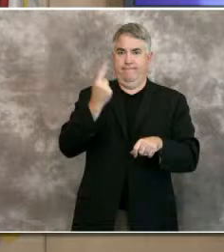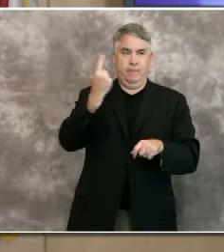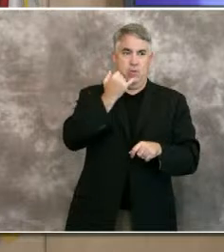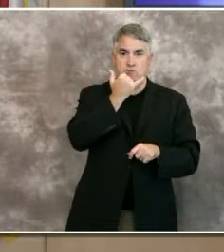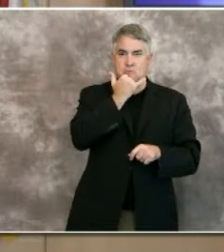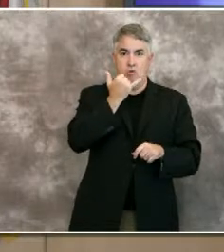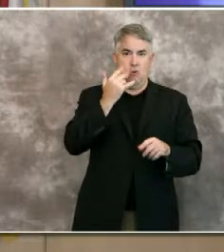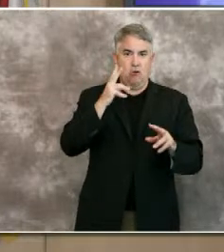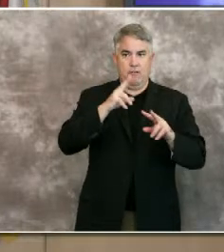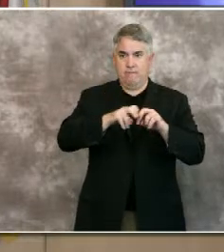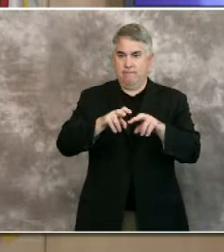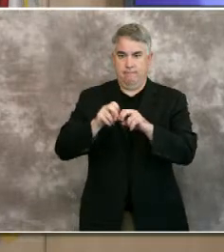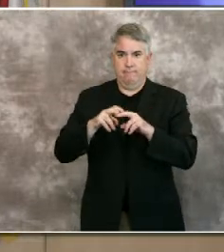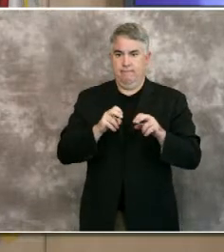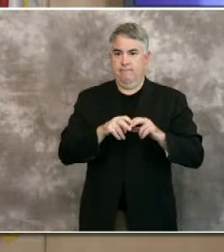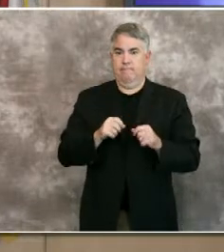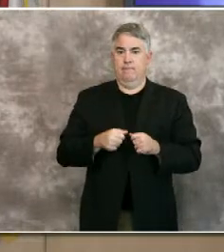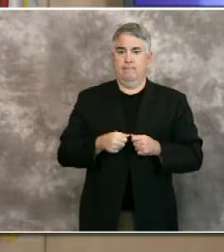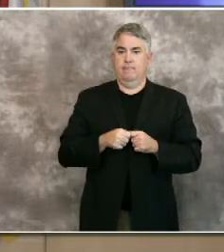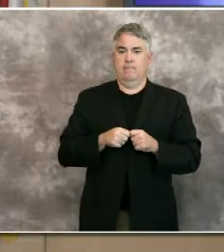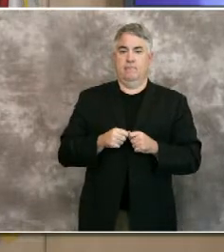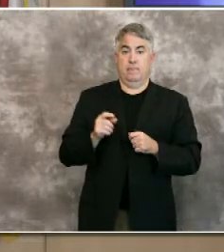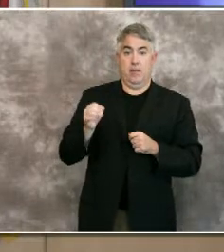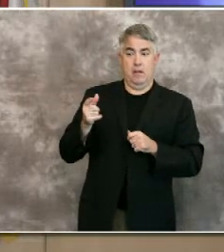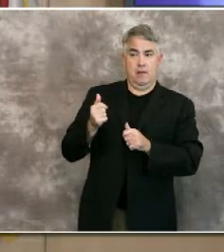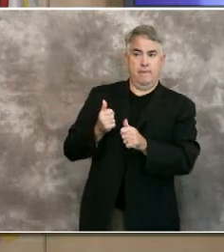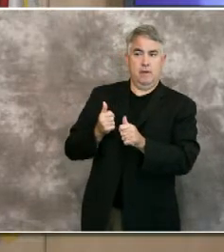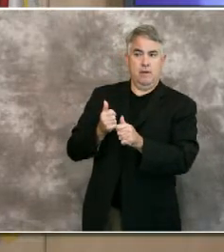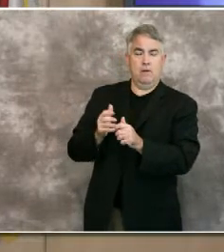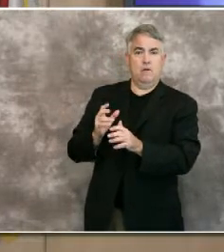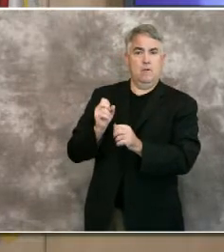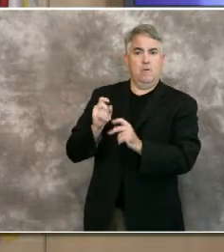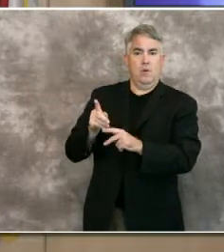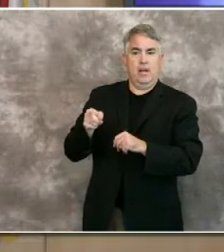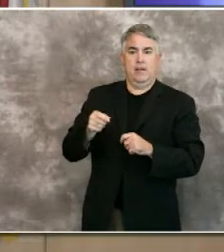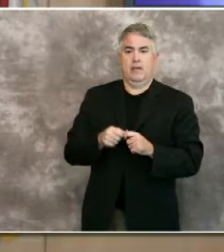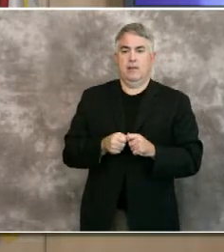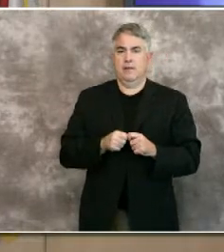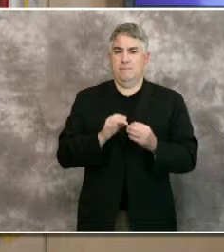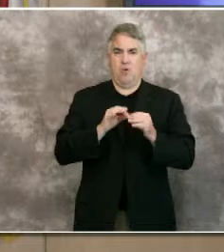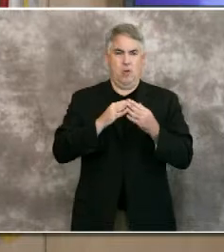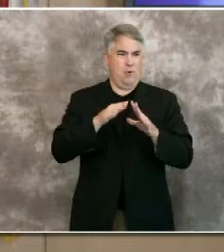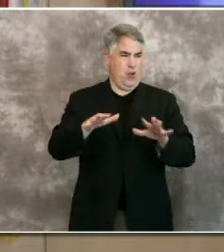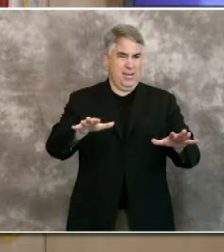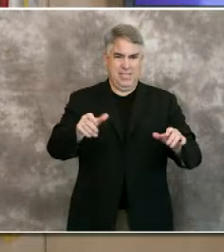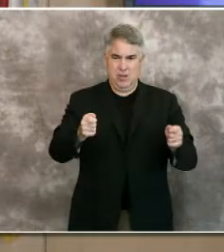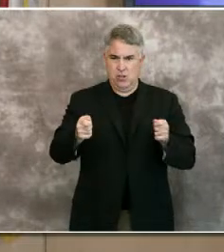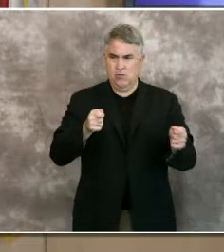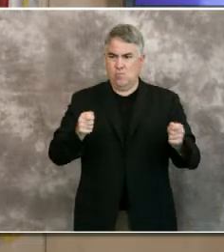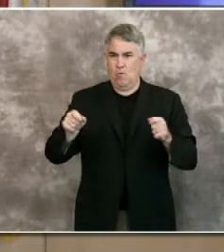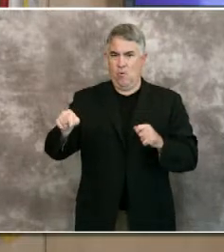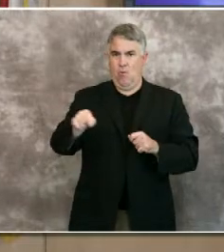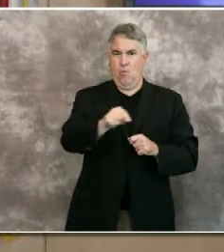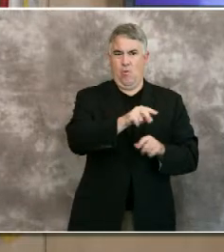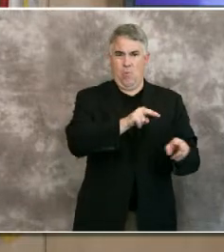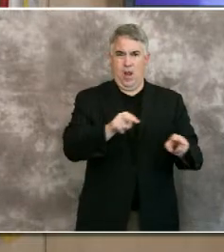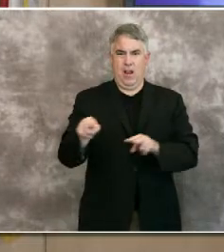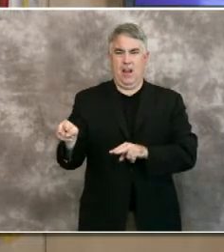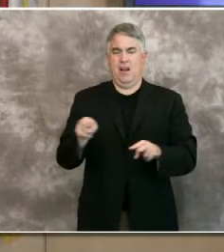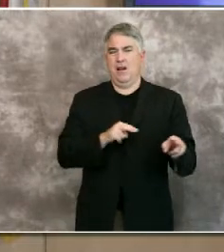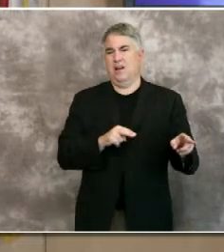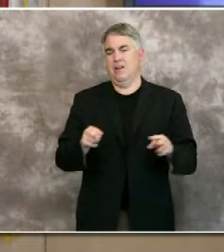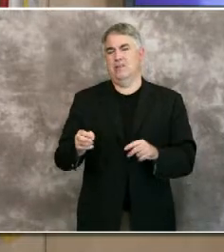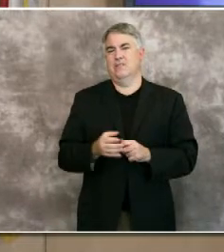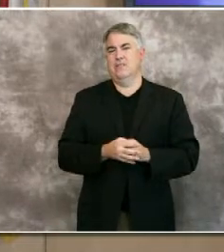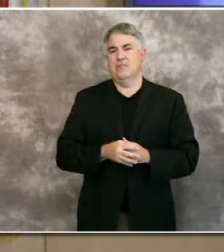forward indicator are things like community outbreaks and number of cases. And so we take this with an understanding